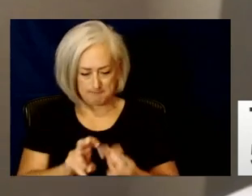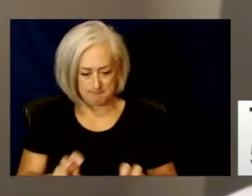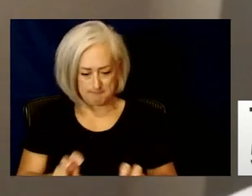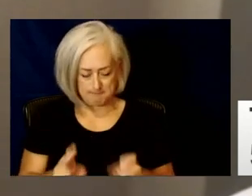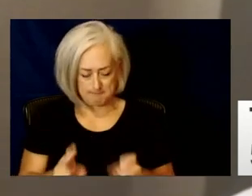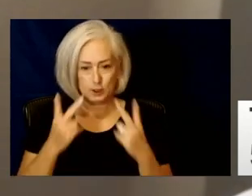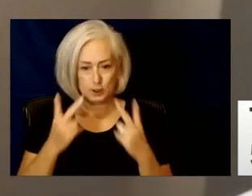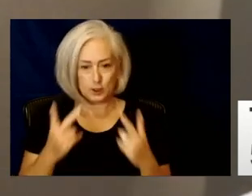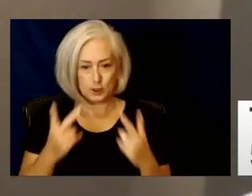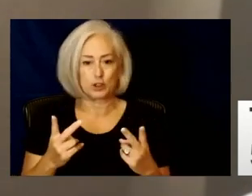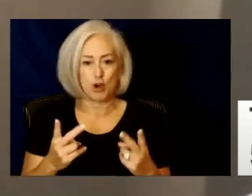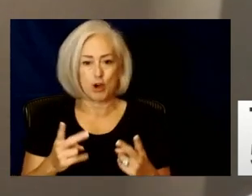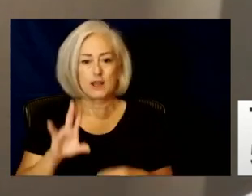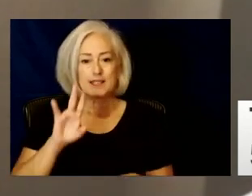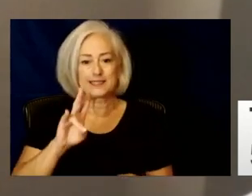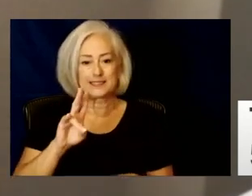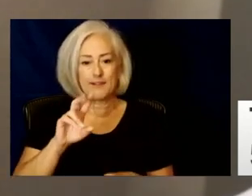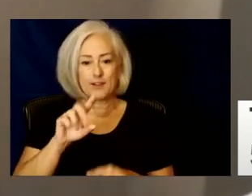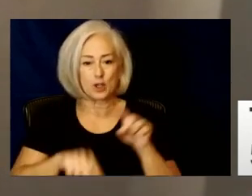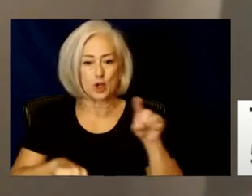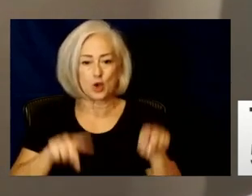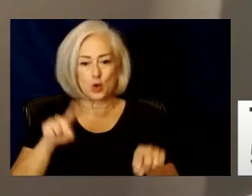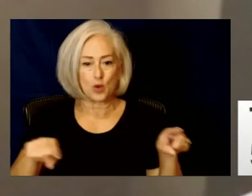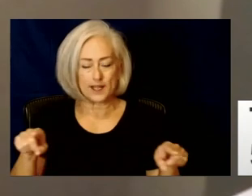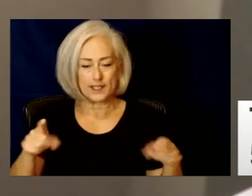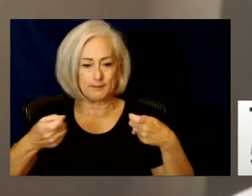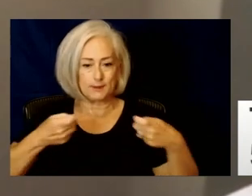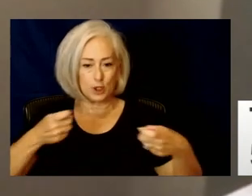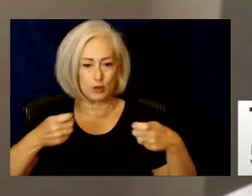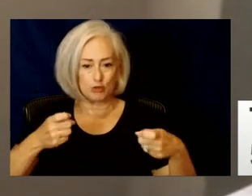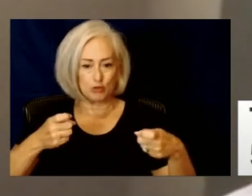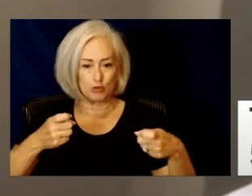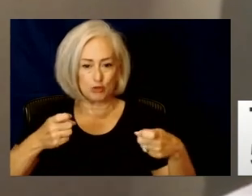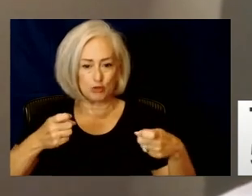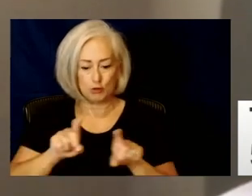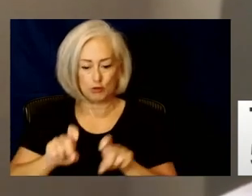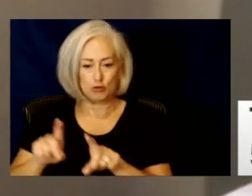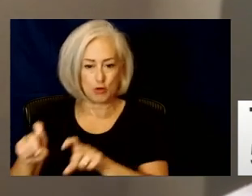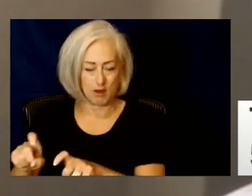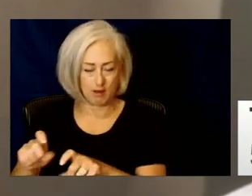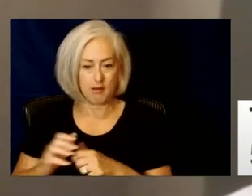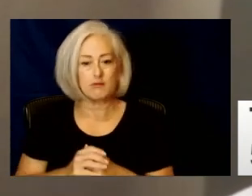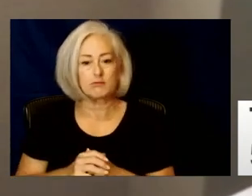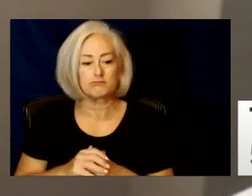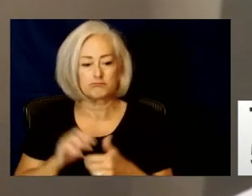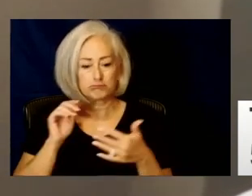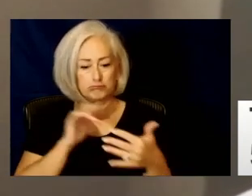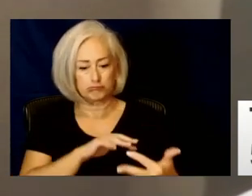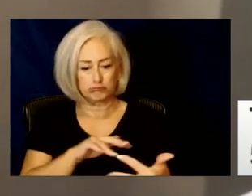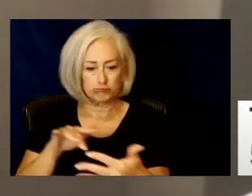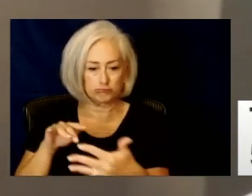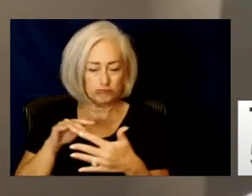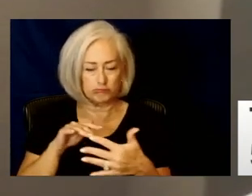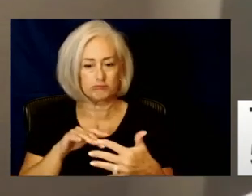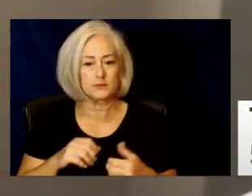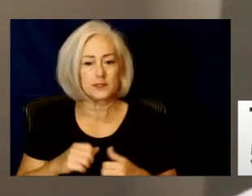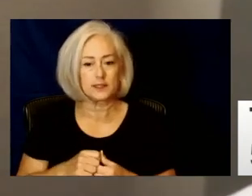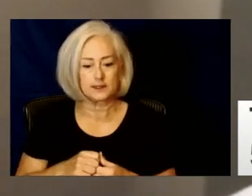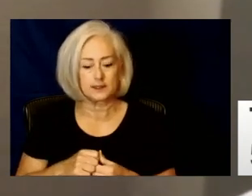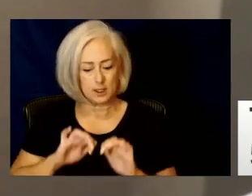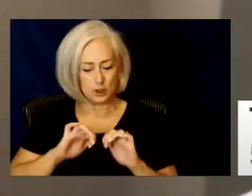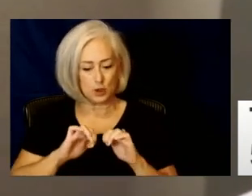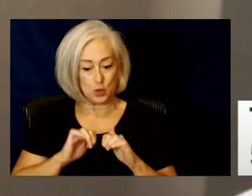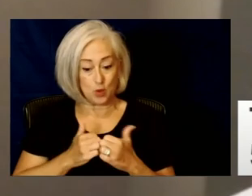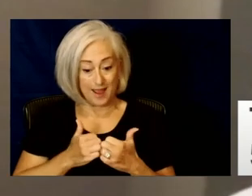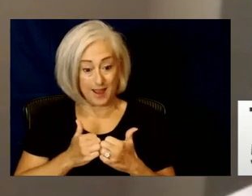randomized controlled trials. And as I know you've discussed on this programming before, randomized controlled trials are really the standard of how effective